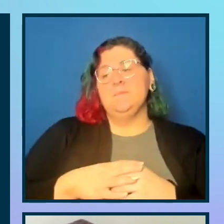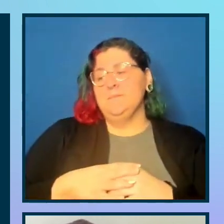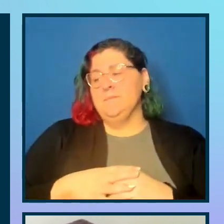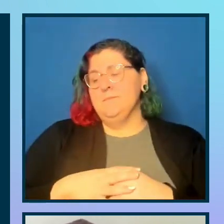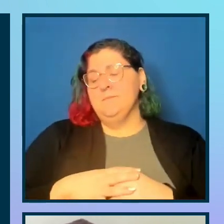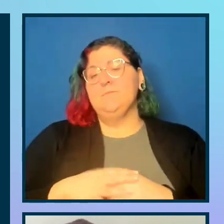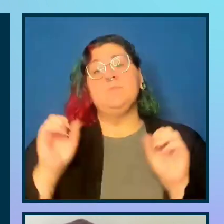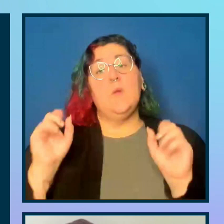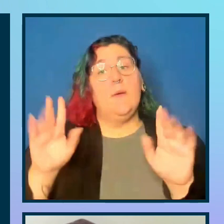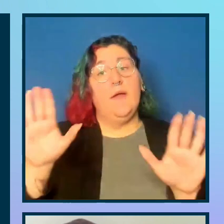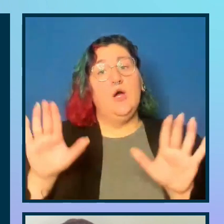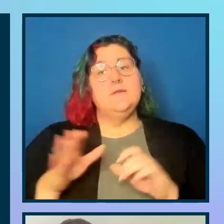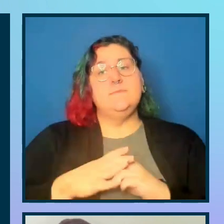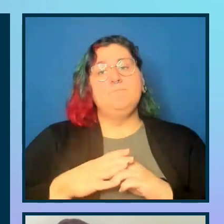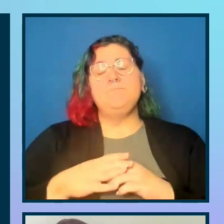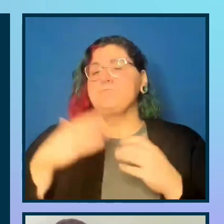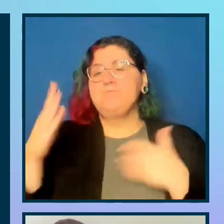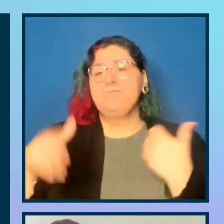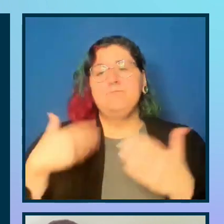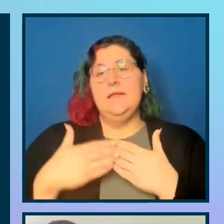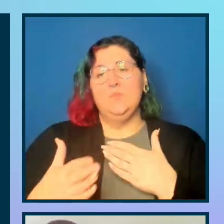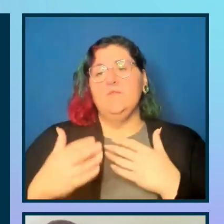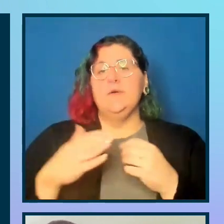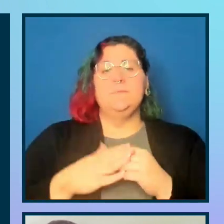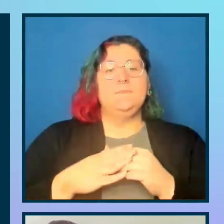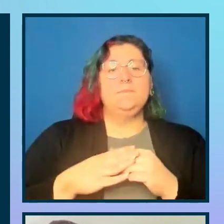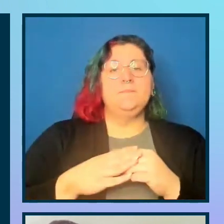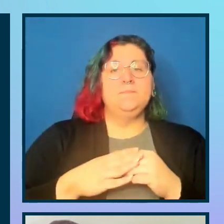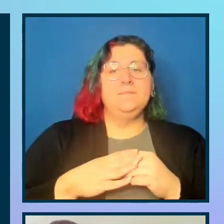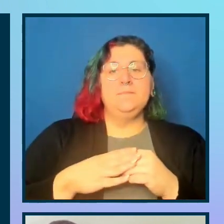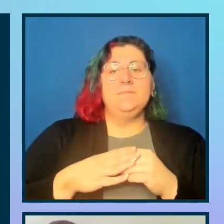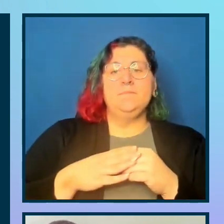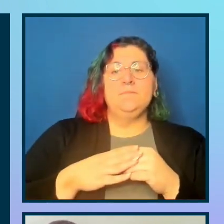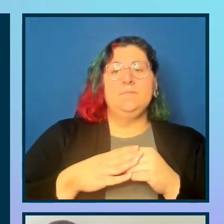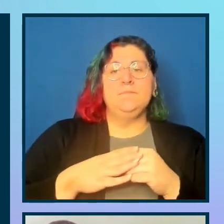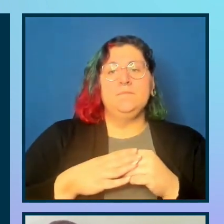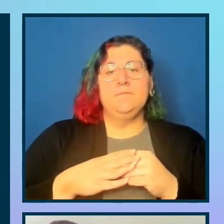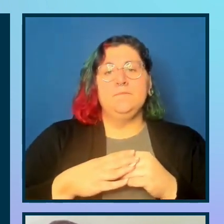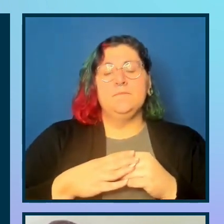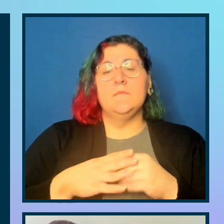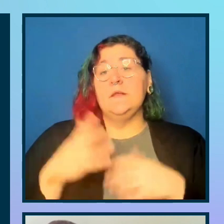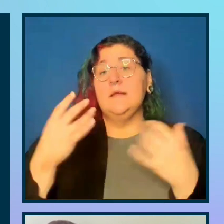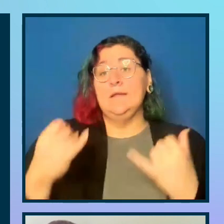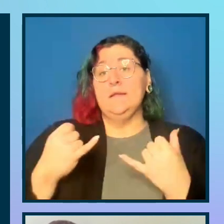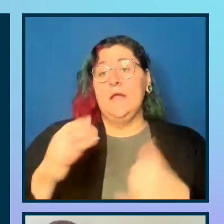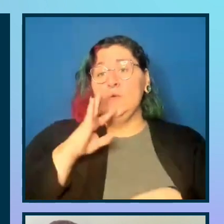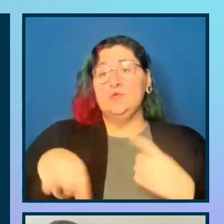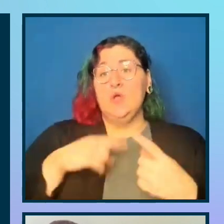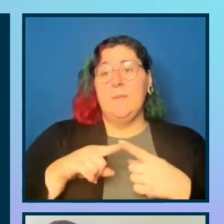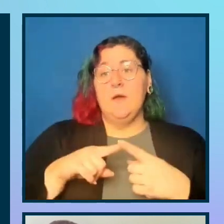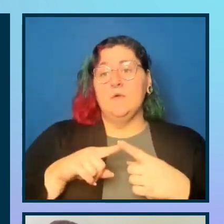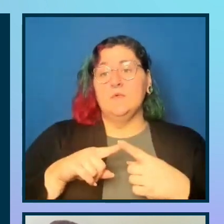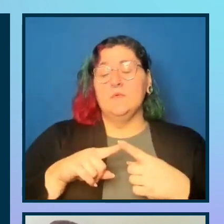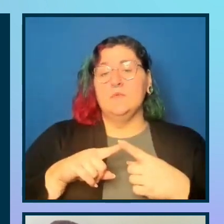All right, awesome. So let's move on to the next part. Let's talk about our accessibility.